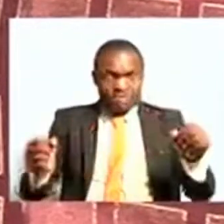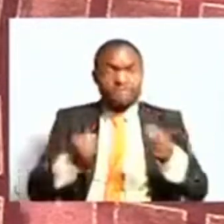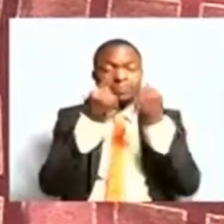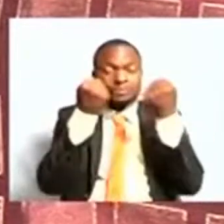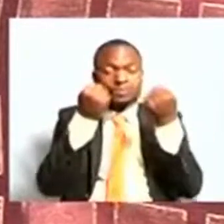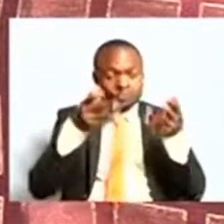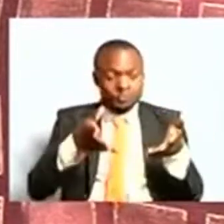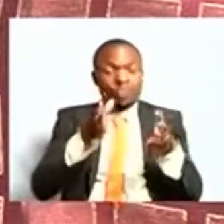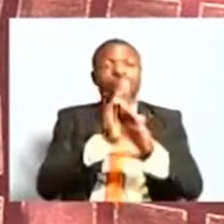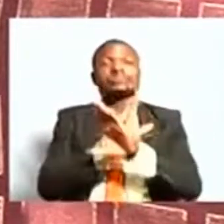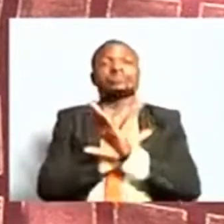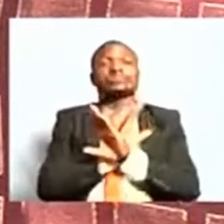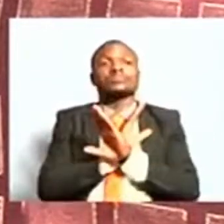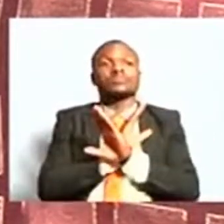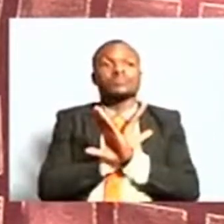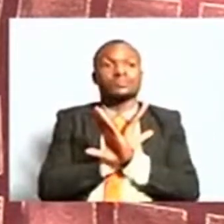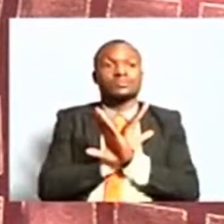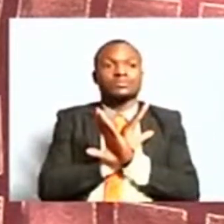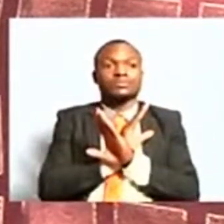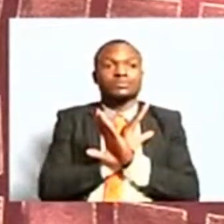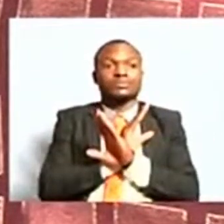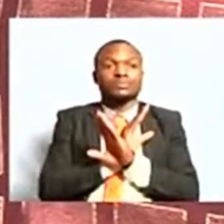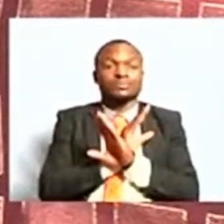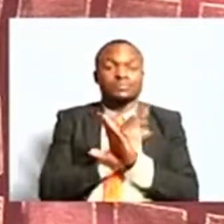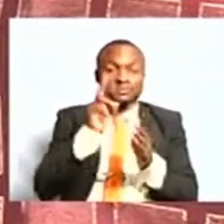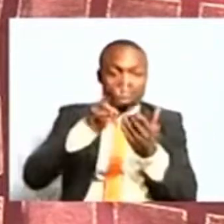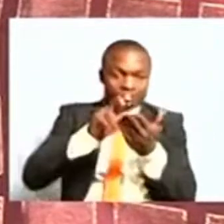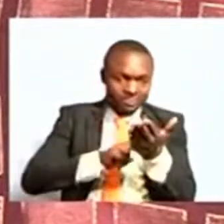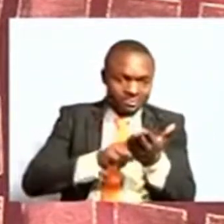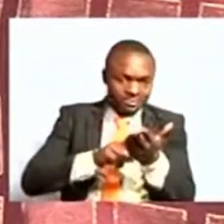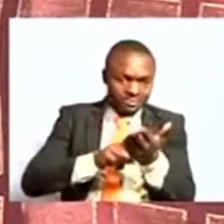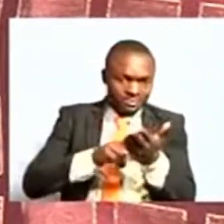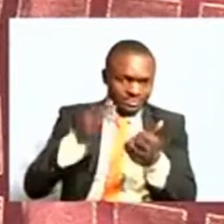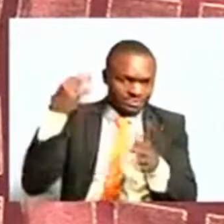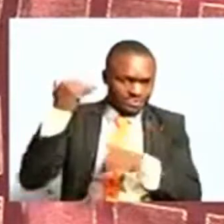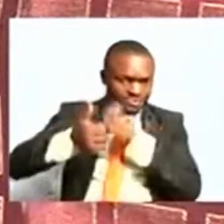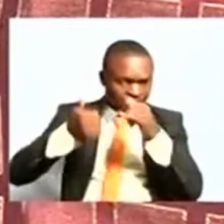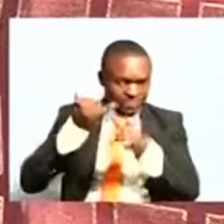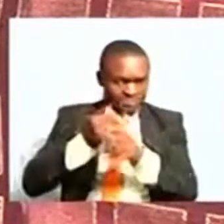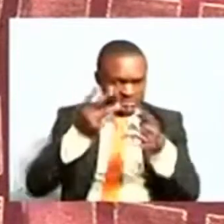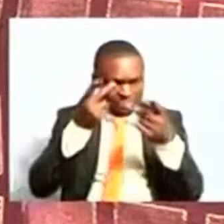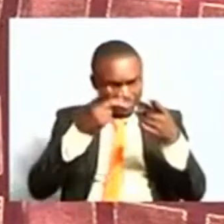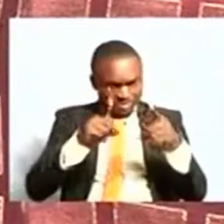in our country, those that were recorded last year. So even when